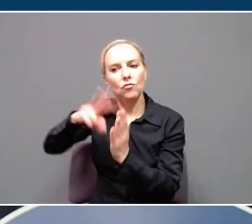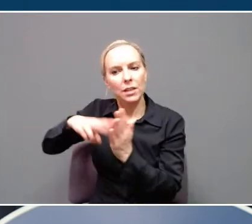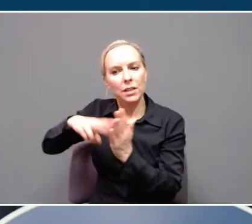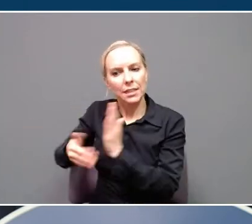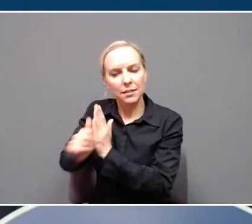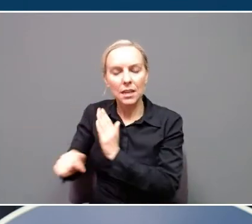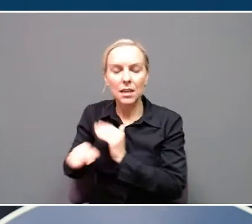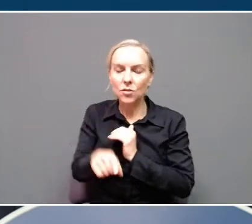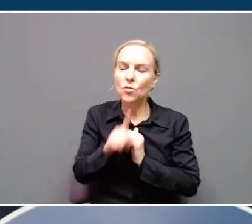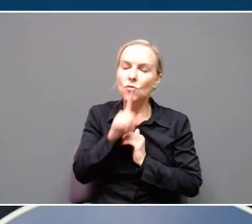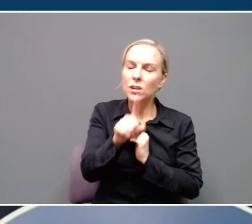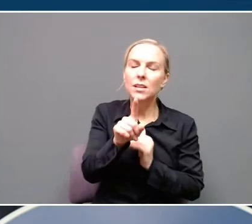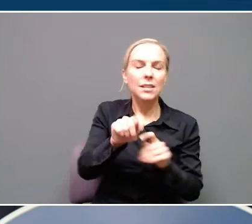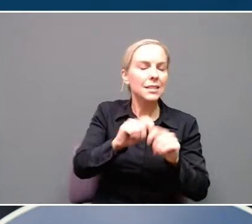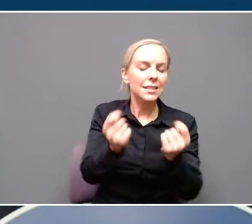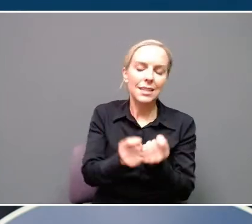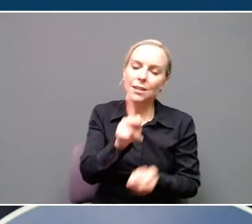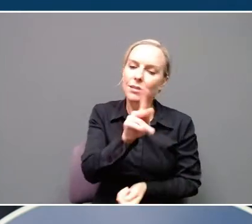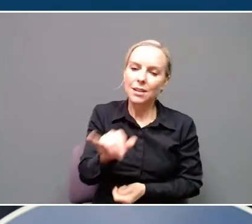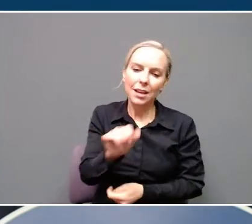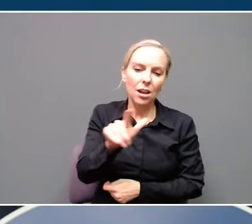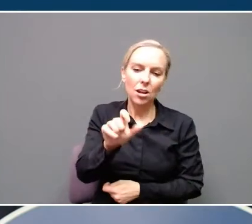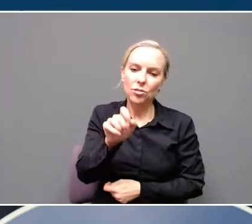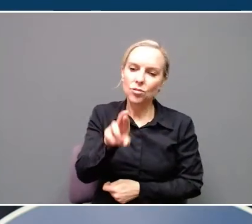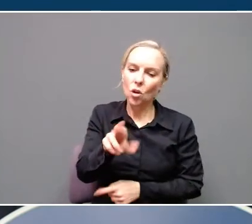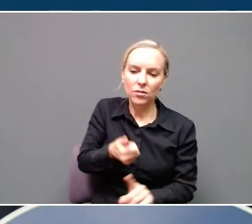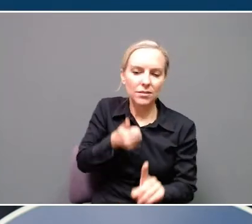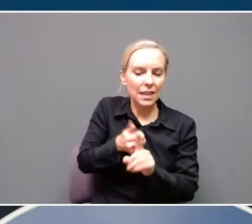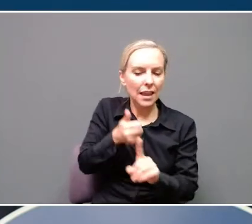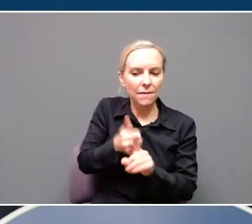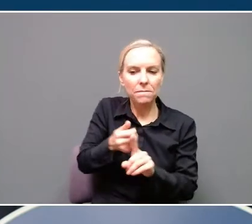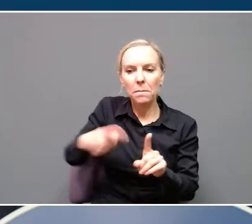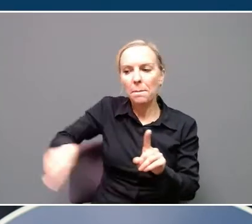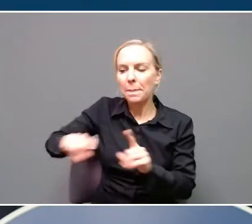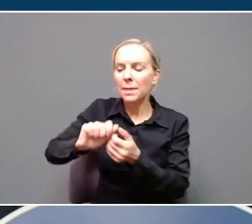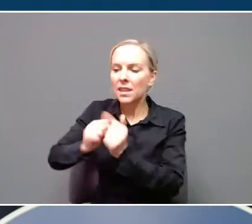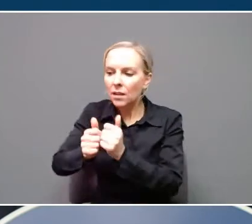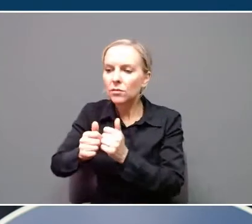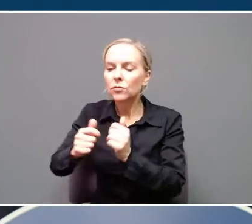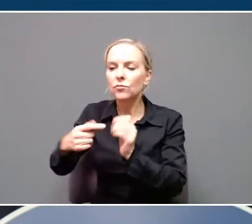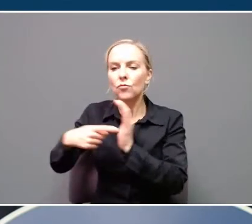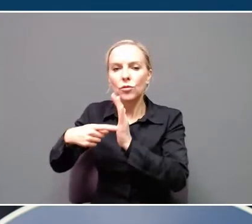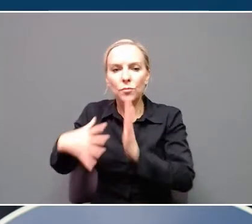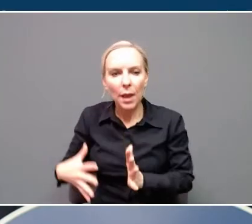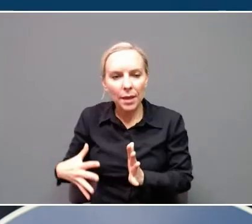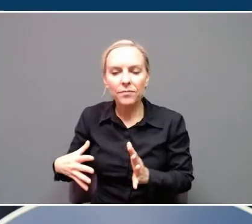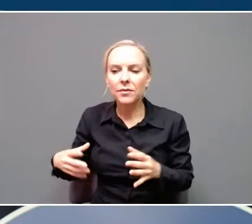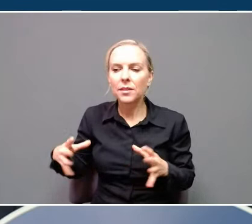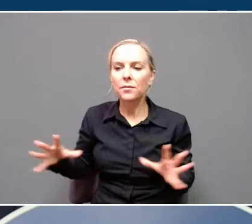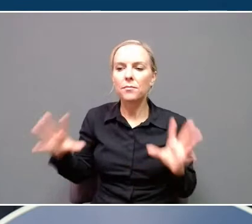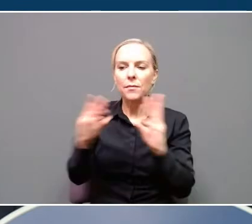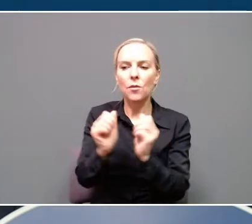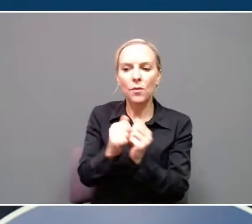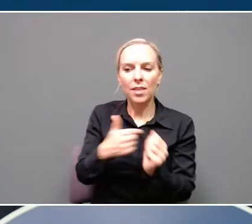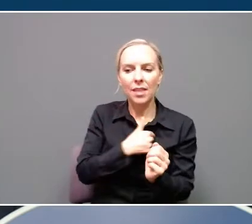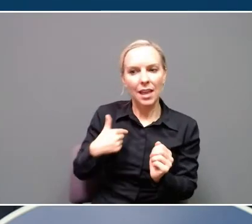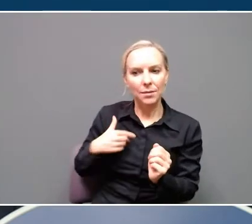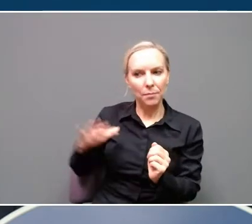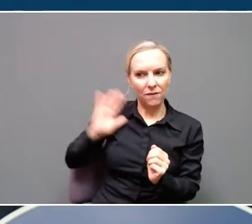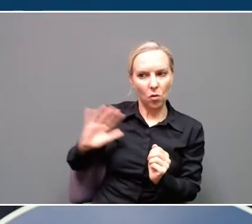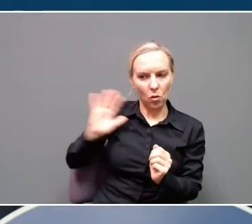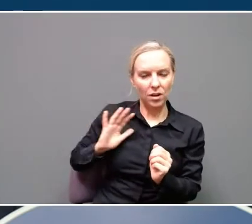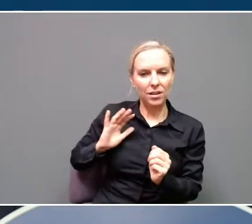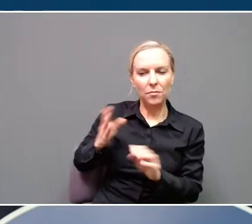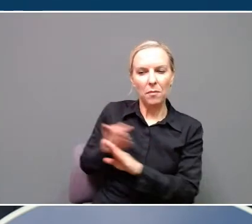Team Kentucky All-Star. She and a number of other competitors and representatives actually met with us before the competition.